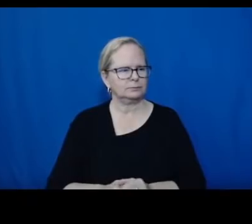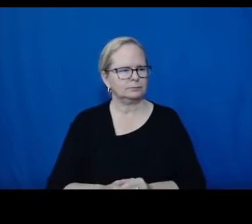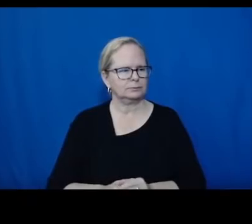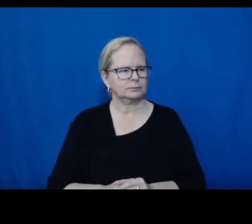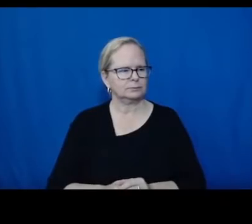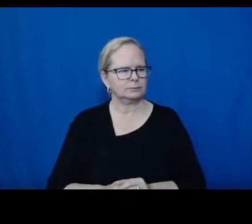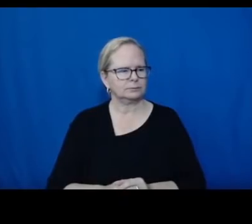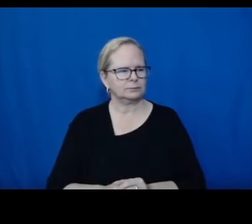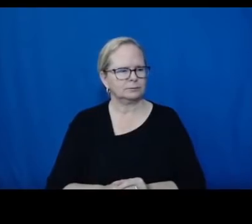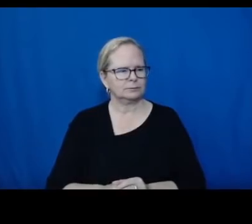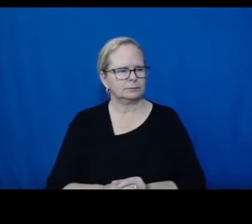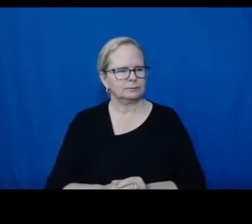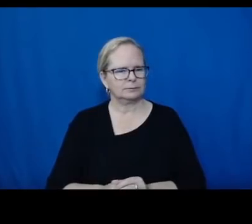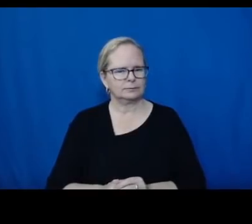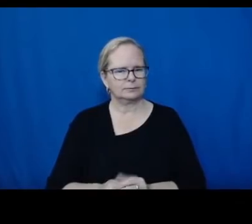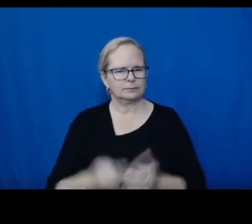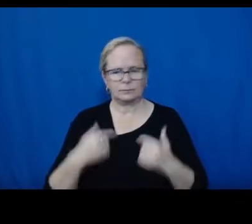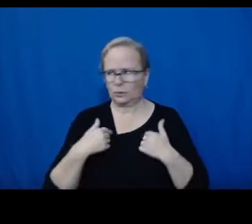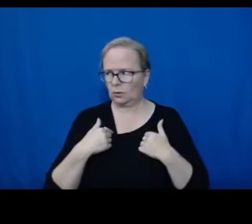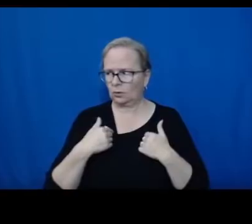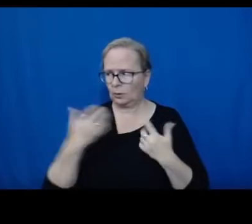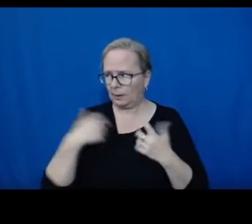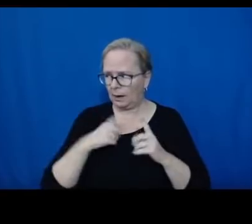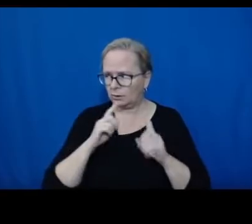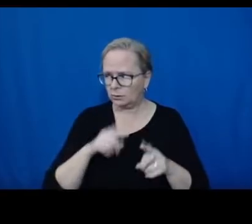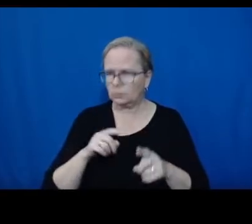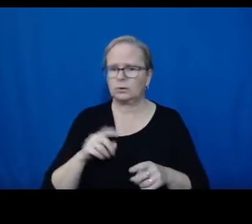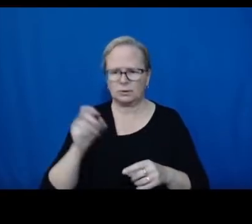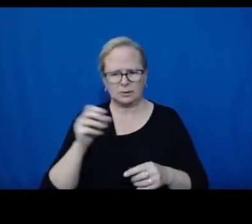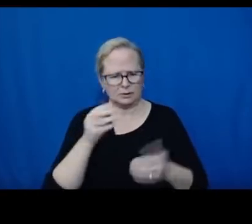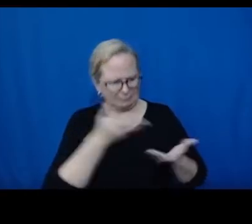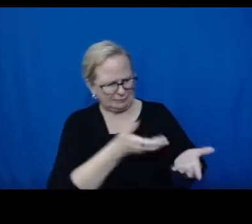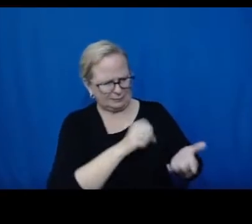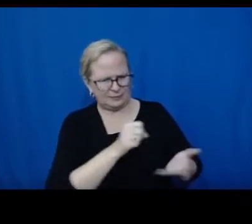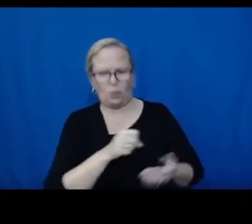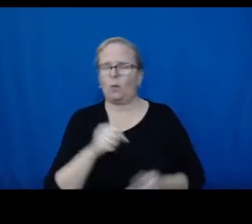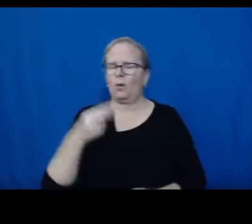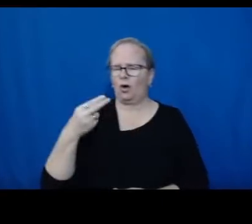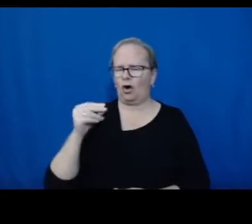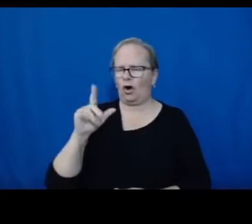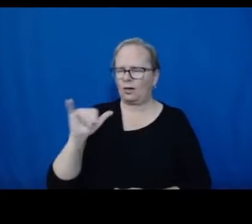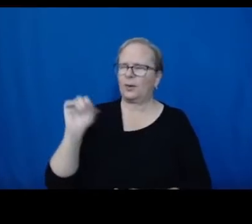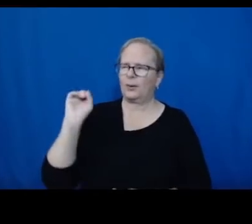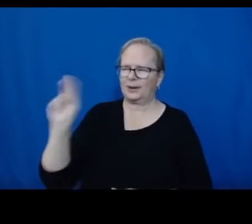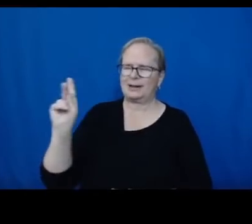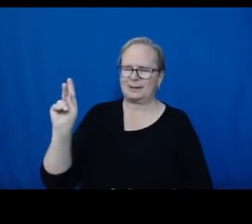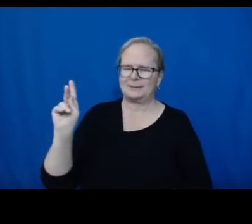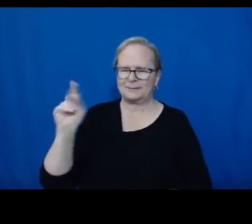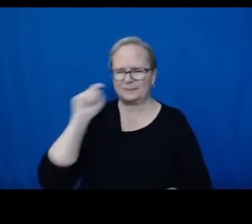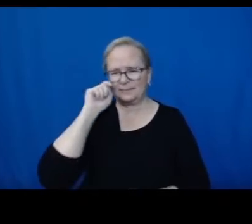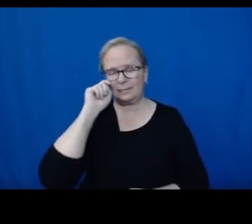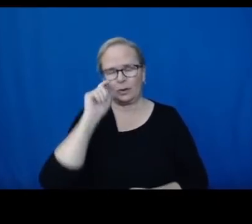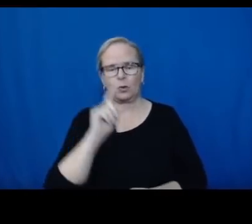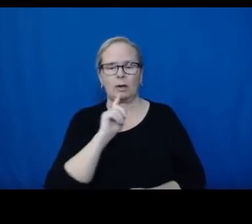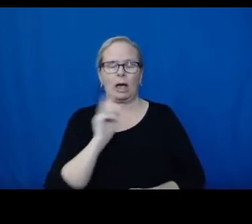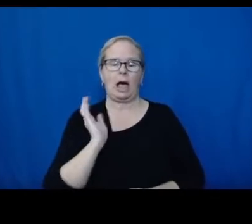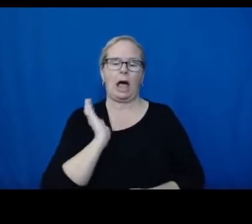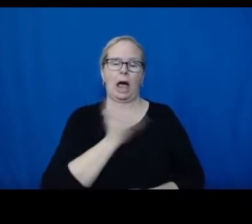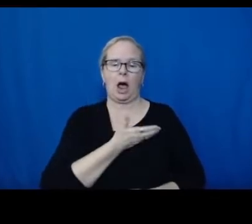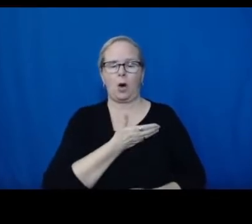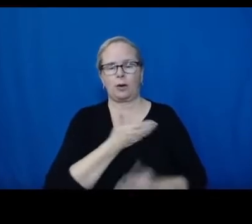Do you want me to go first? Okay, great. So our thresholds for what we're comfortable